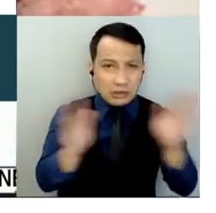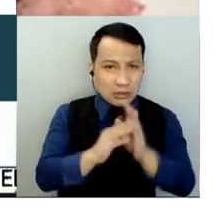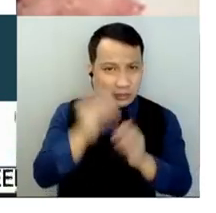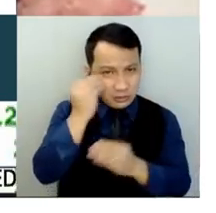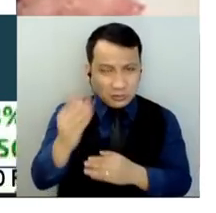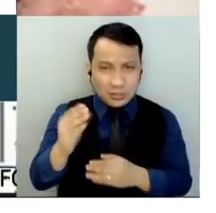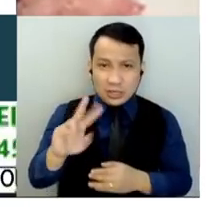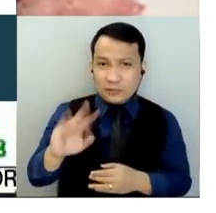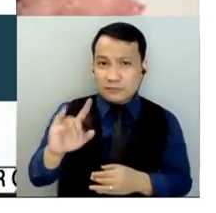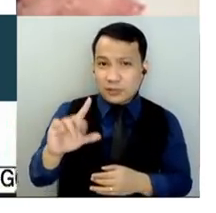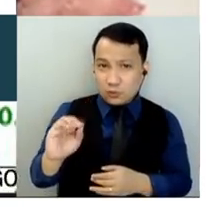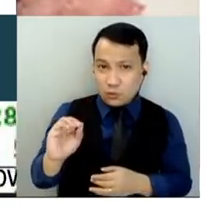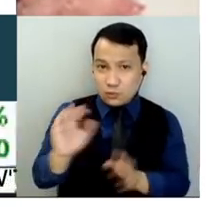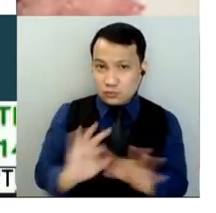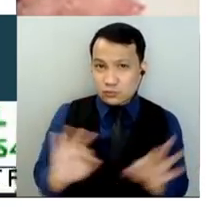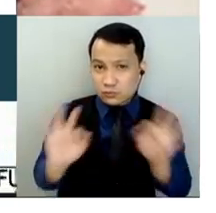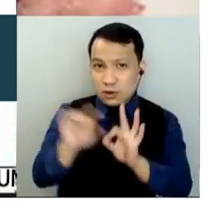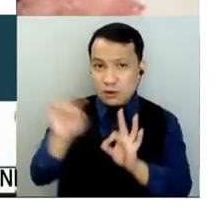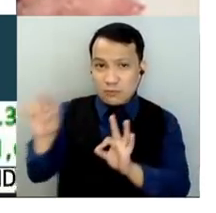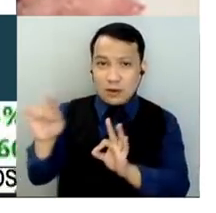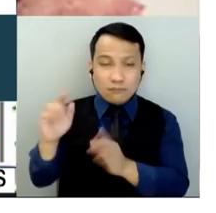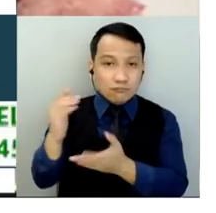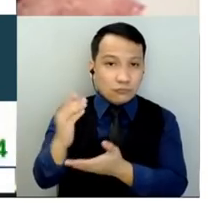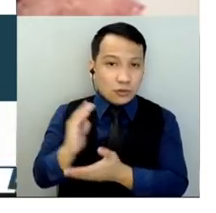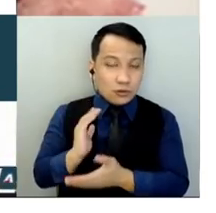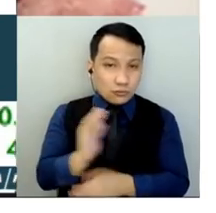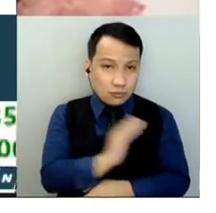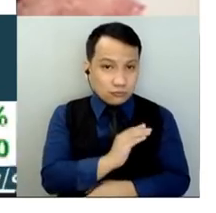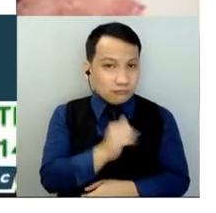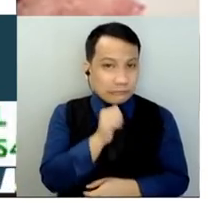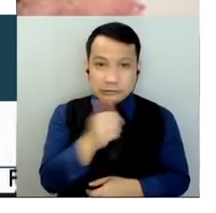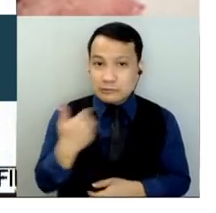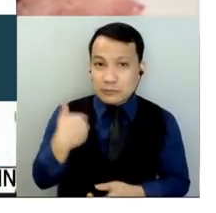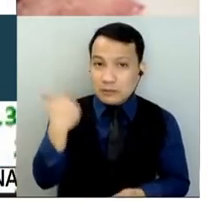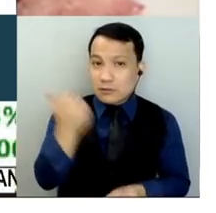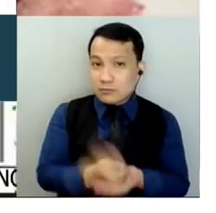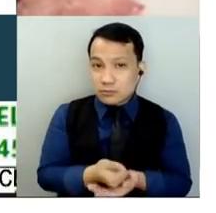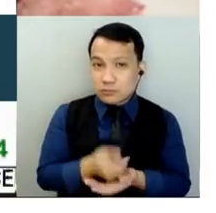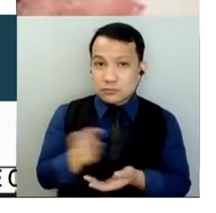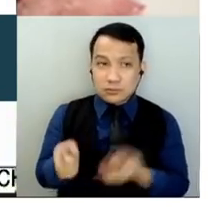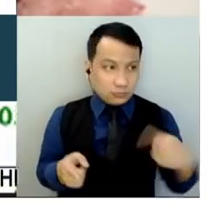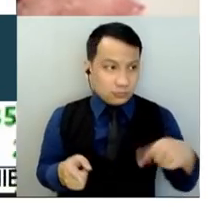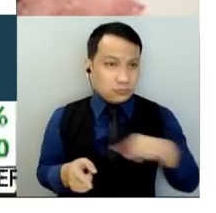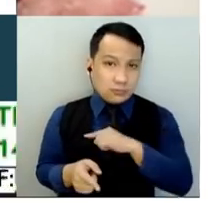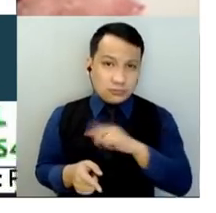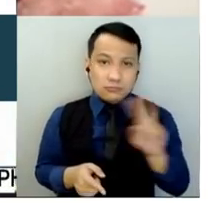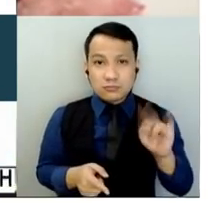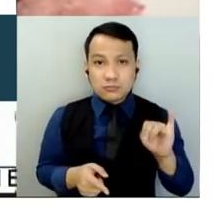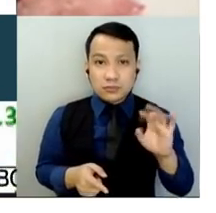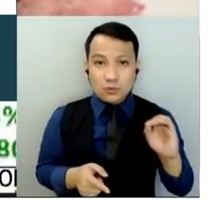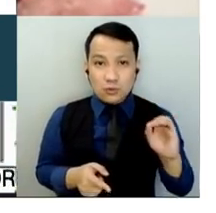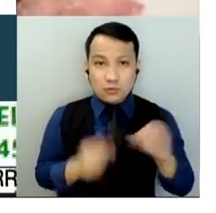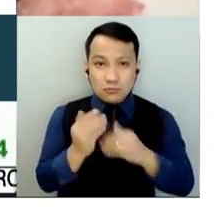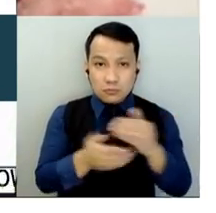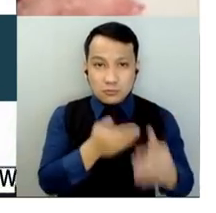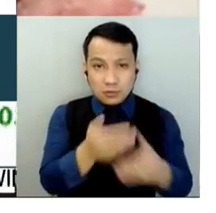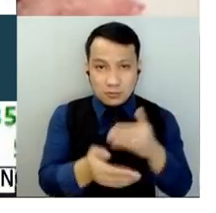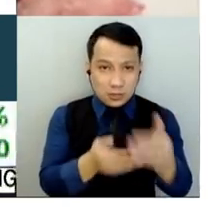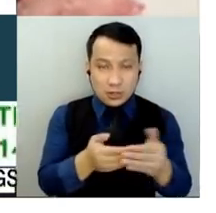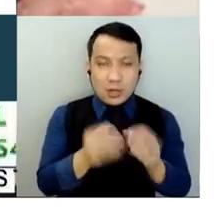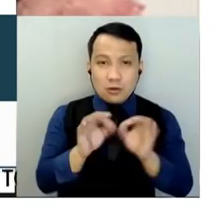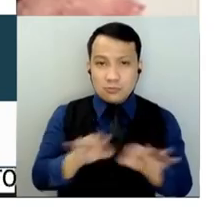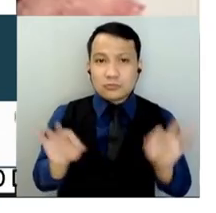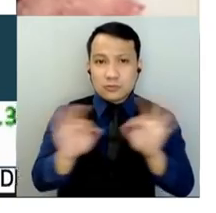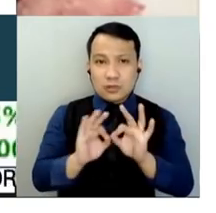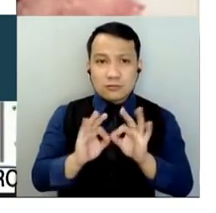veto something that Congress has approved. And in fact, anyway, there's a veto process, Carmina, as you know. It should have